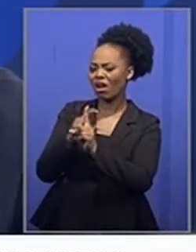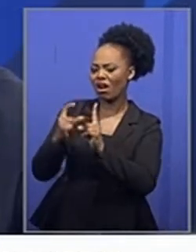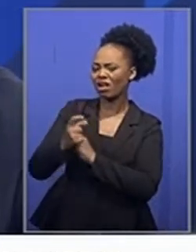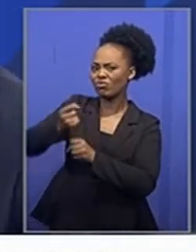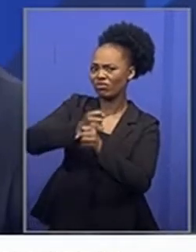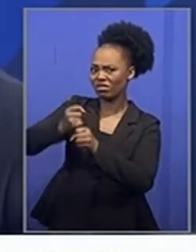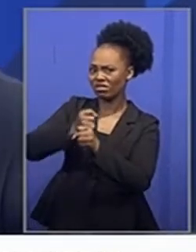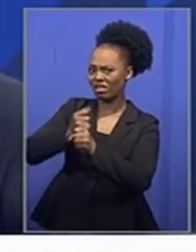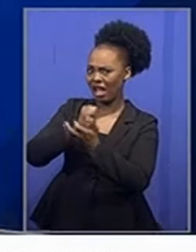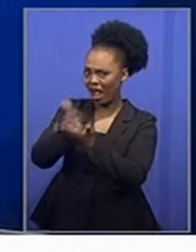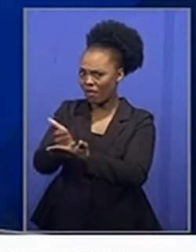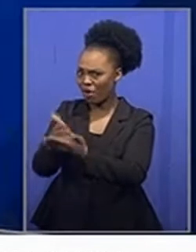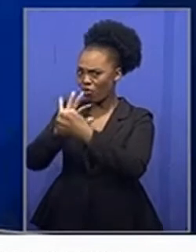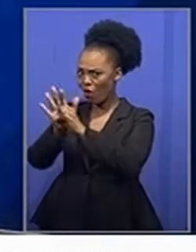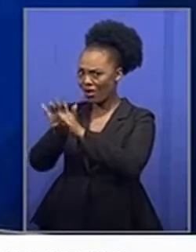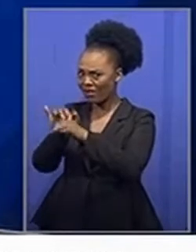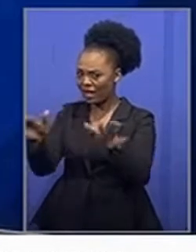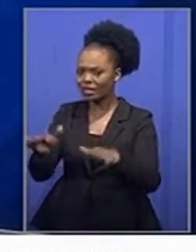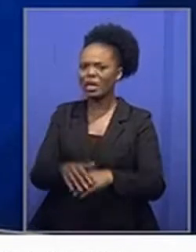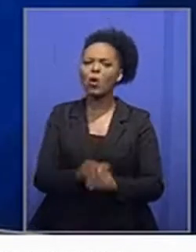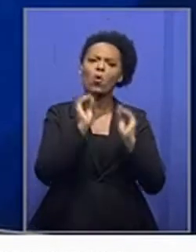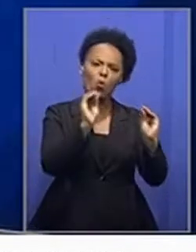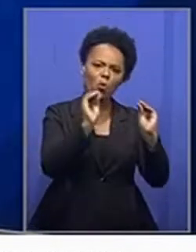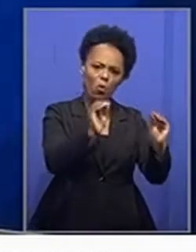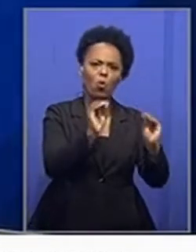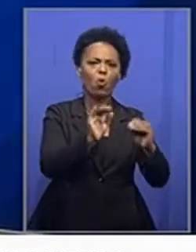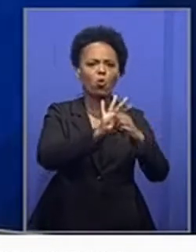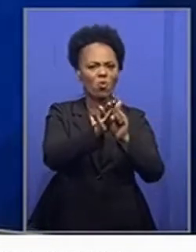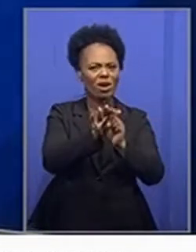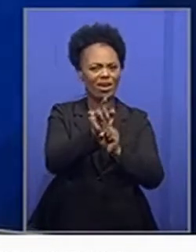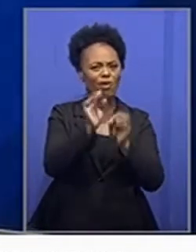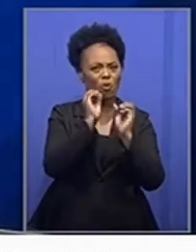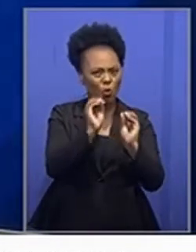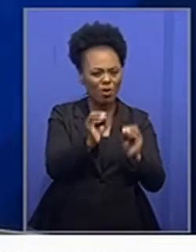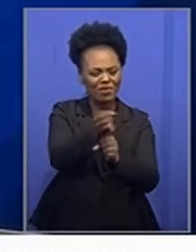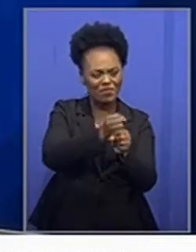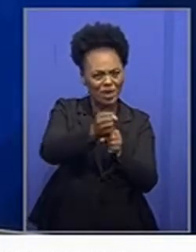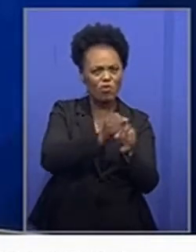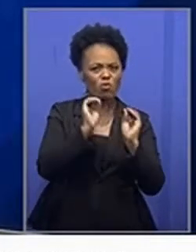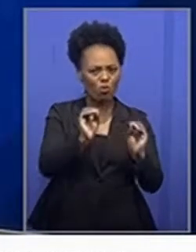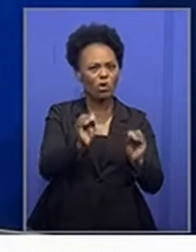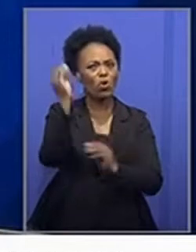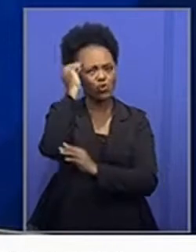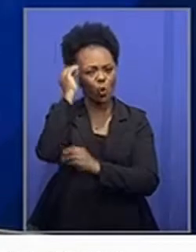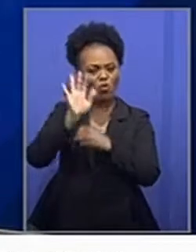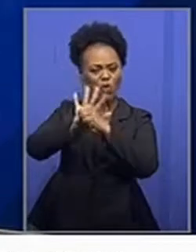bo ba coronavirus? Khehla ikhona imithi ngoba angithi siyazi ukuthi lesifo so